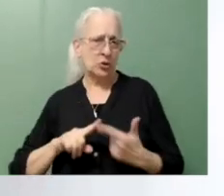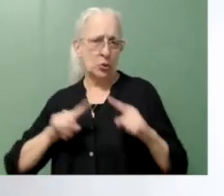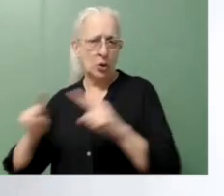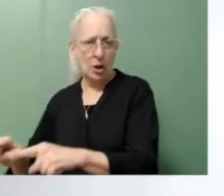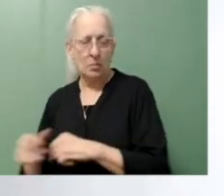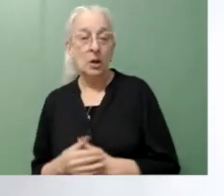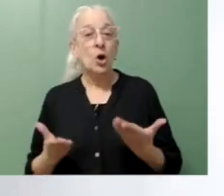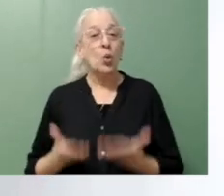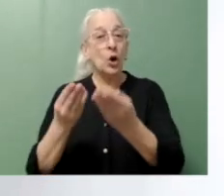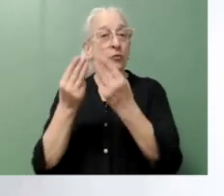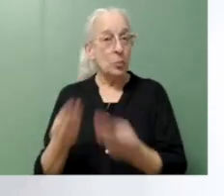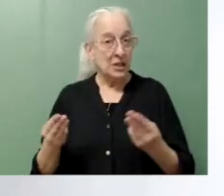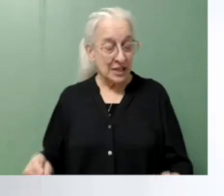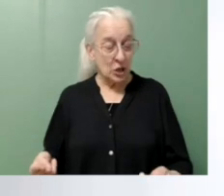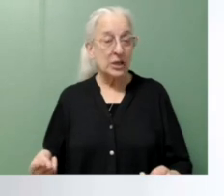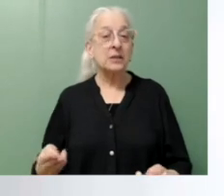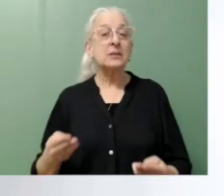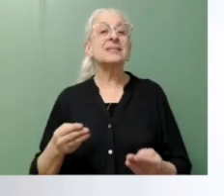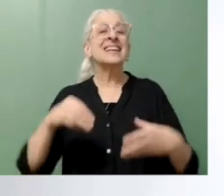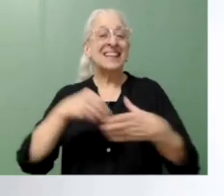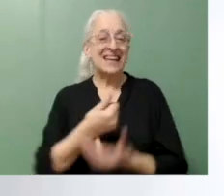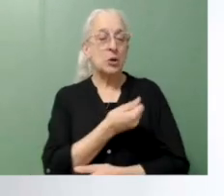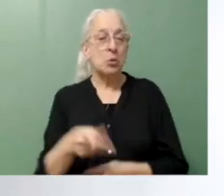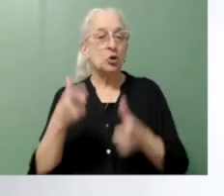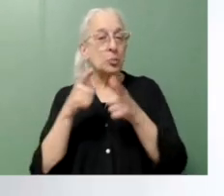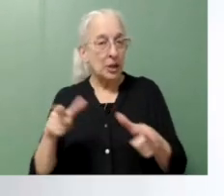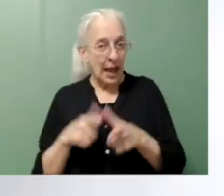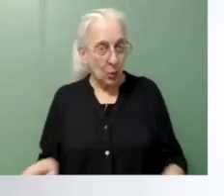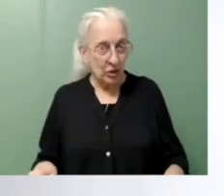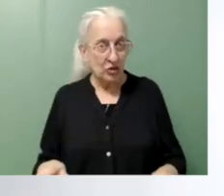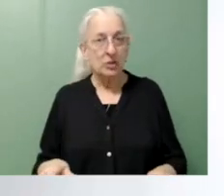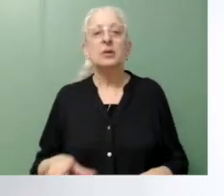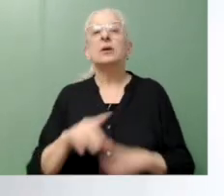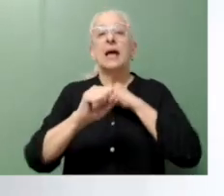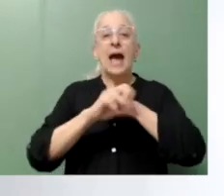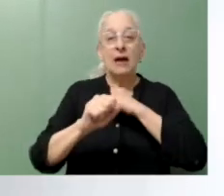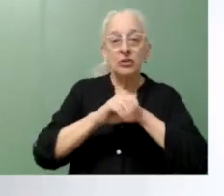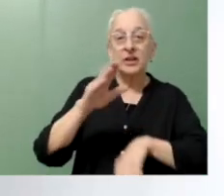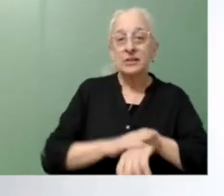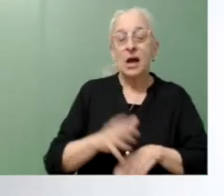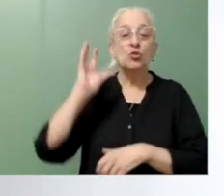multiple languages, and that we advertise on radio, TV, social media,